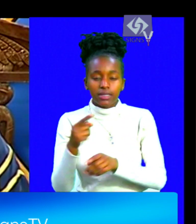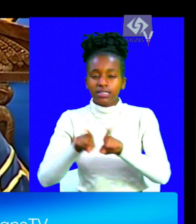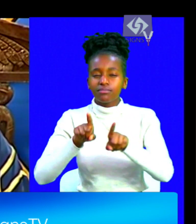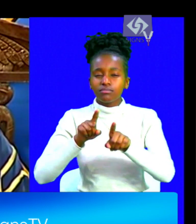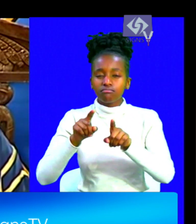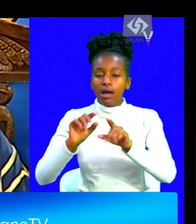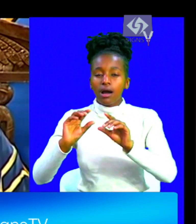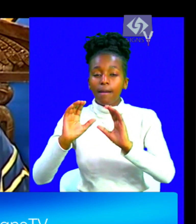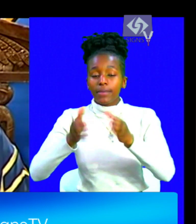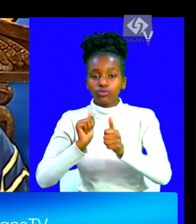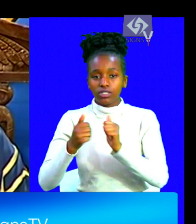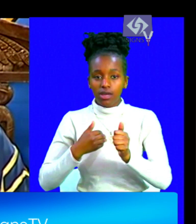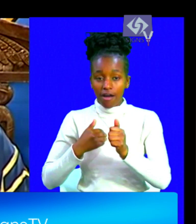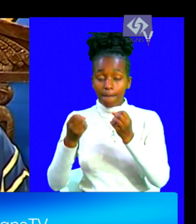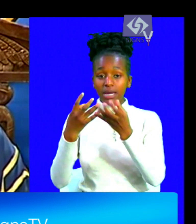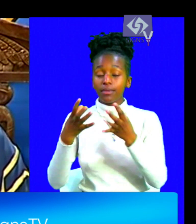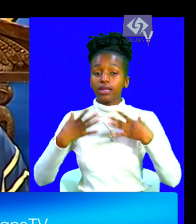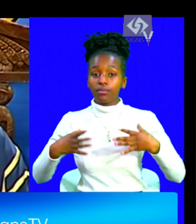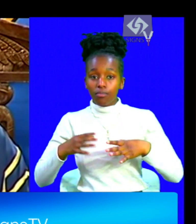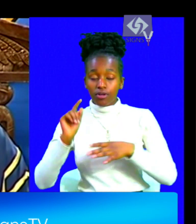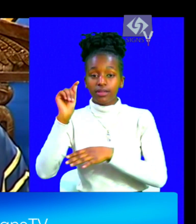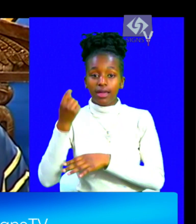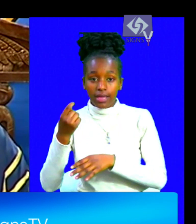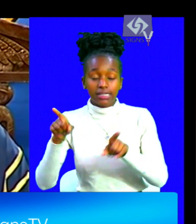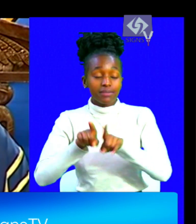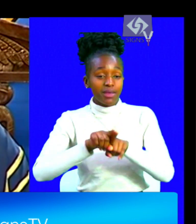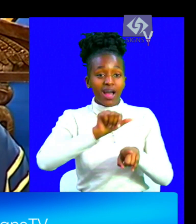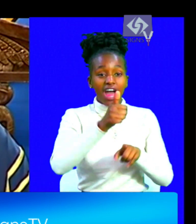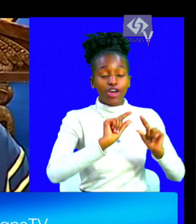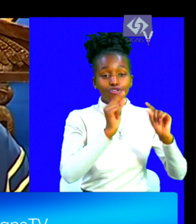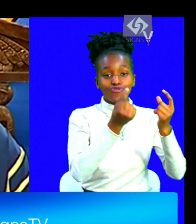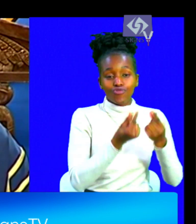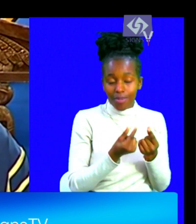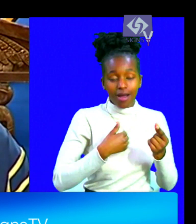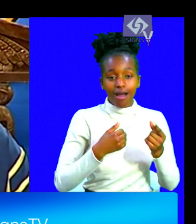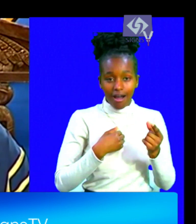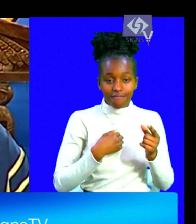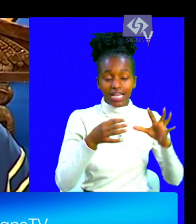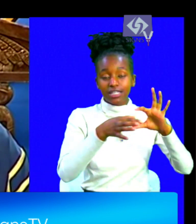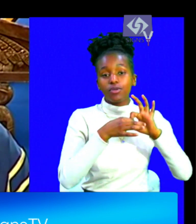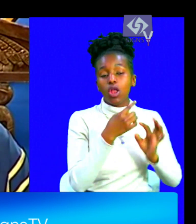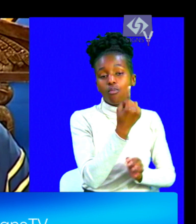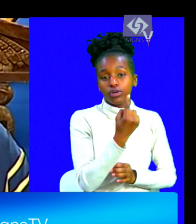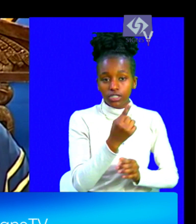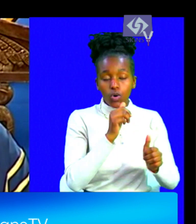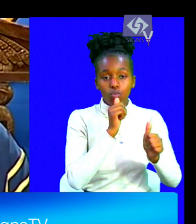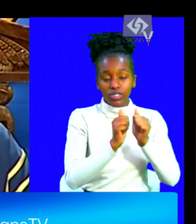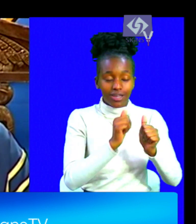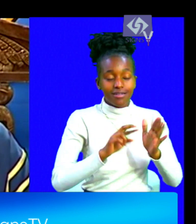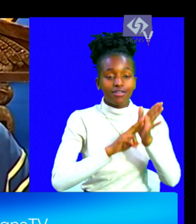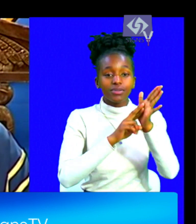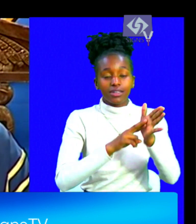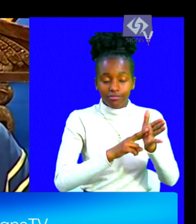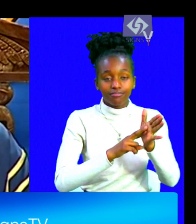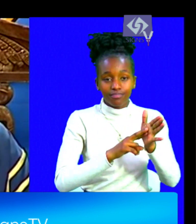majority part of Parliament of the Republic of Kenya, and Azimio la Umoja One Kenya coalition hereafter Azimio, a coalition